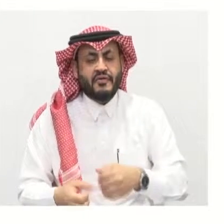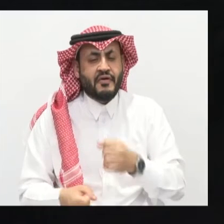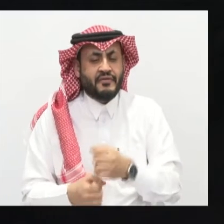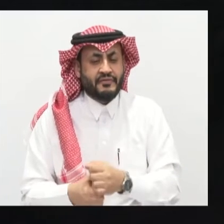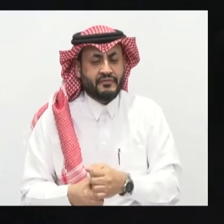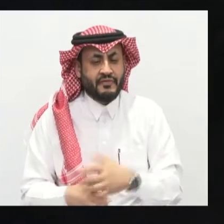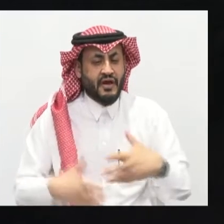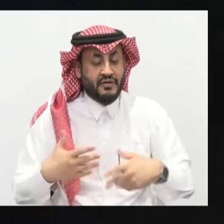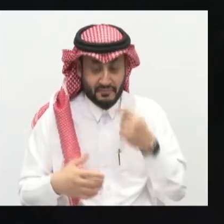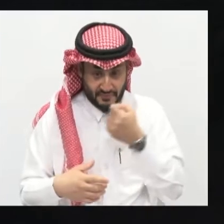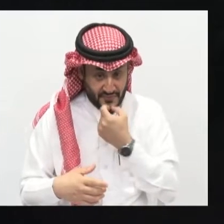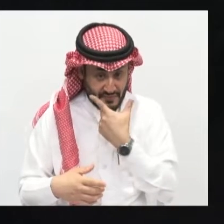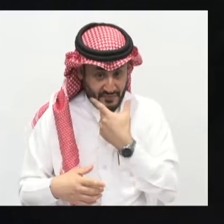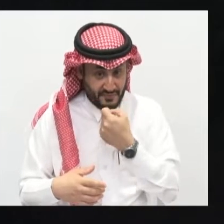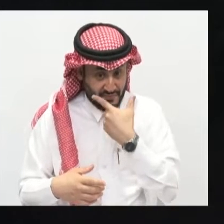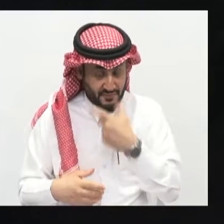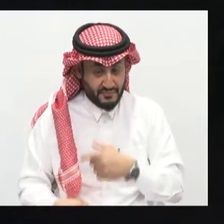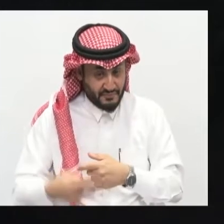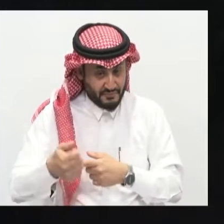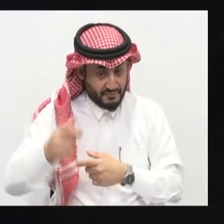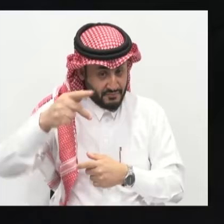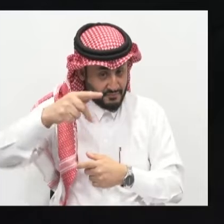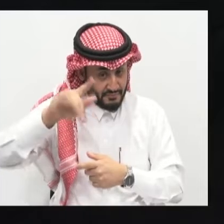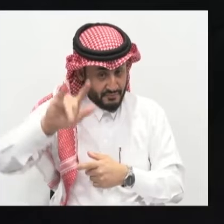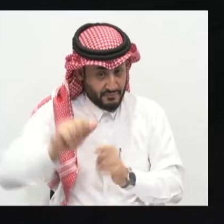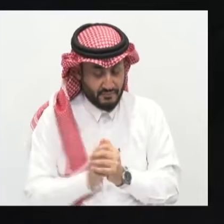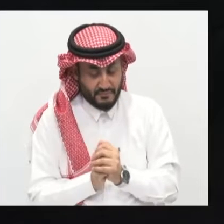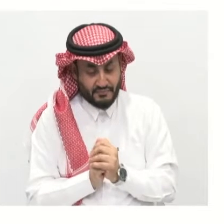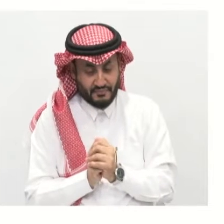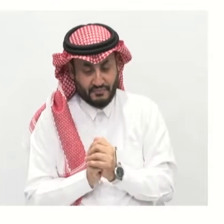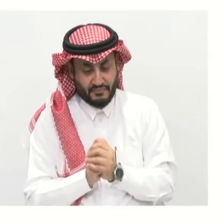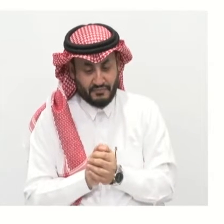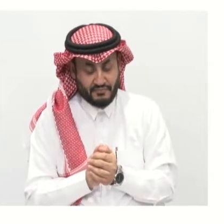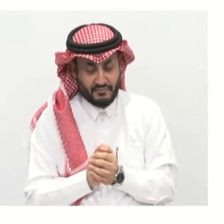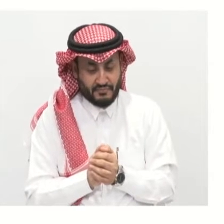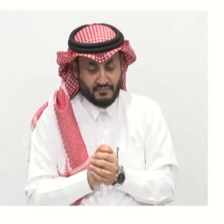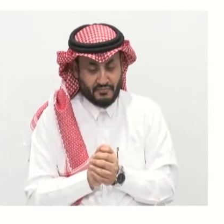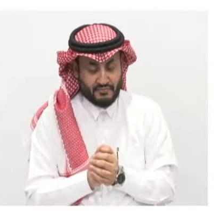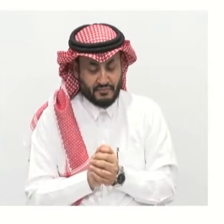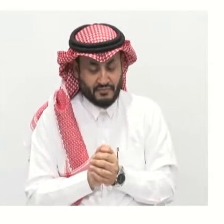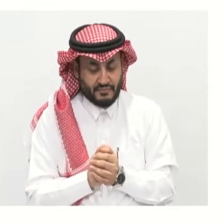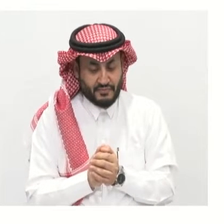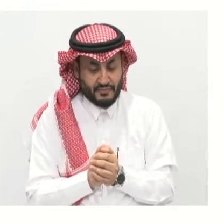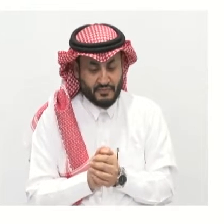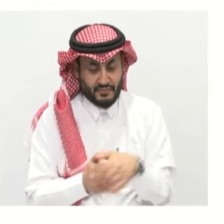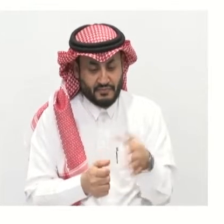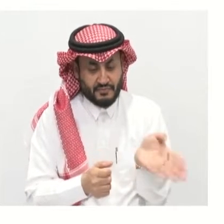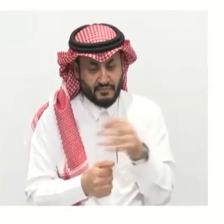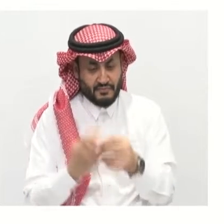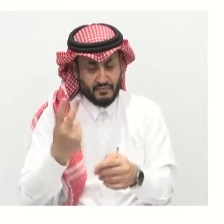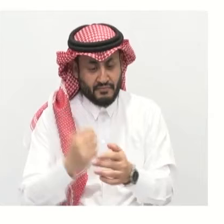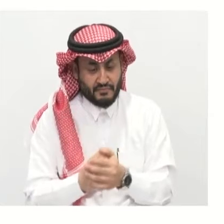He has a smile on his face, so it means that he is happy, right? Over here,